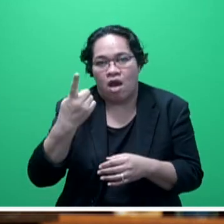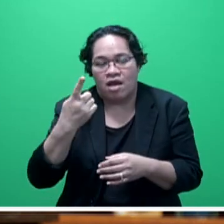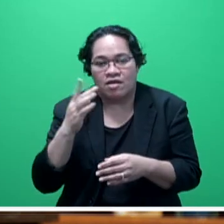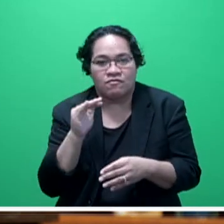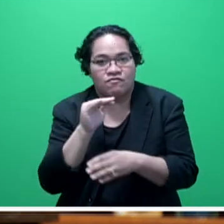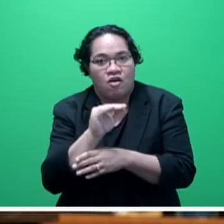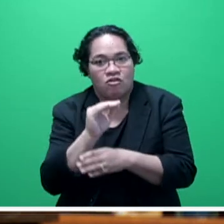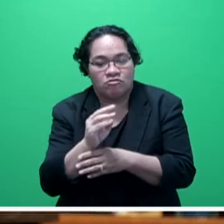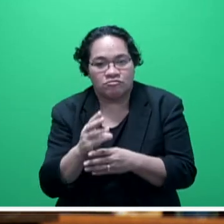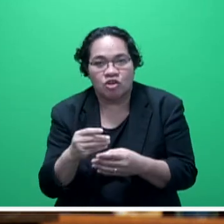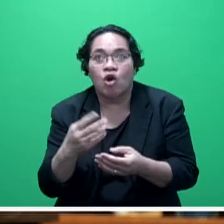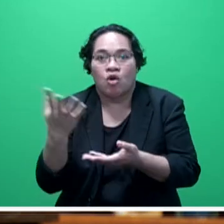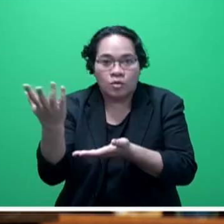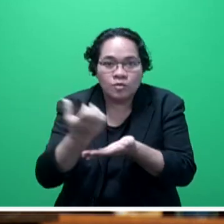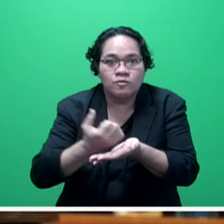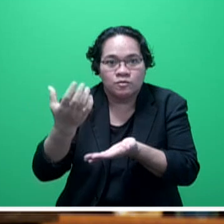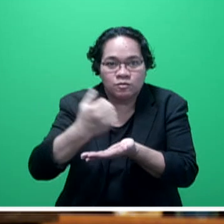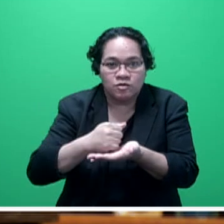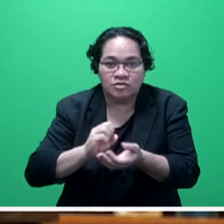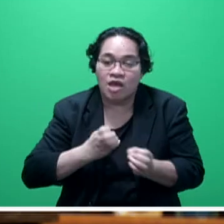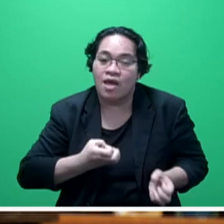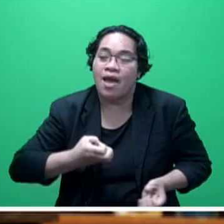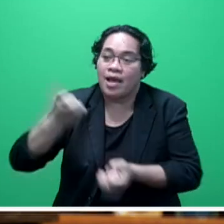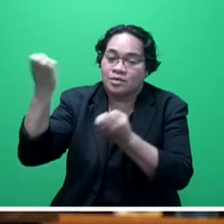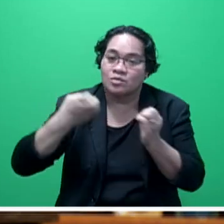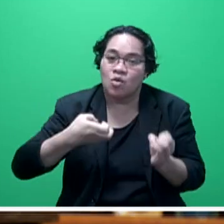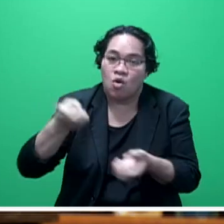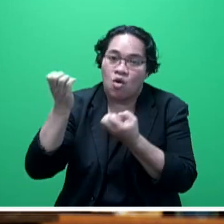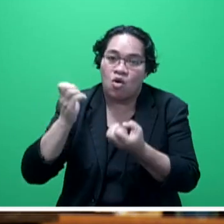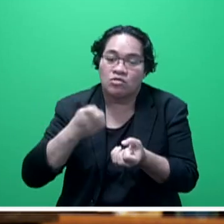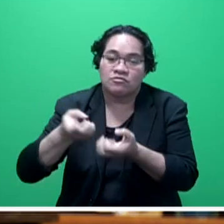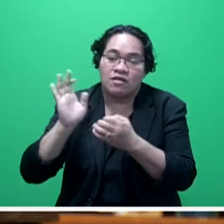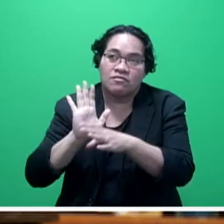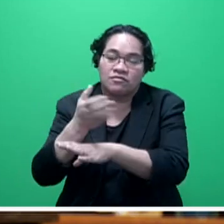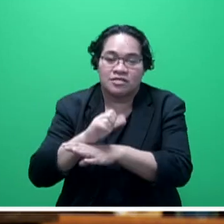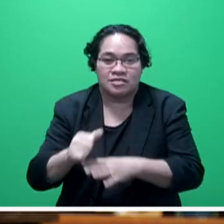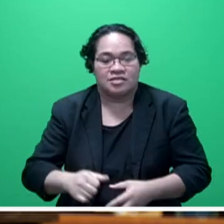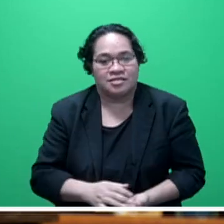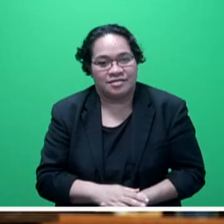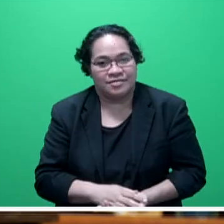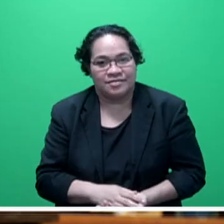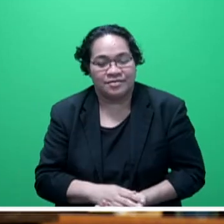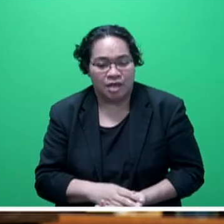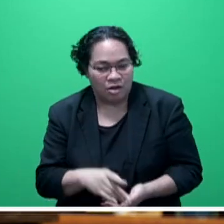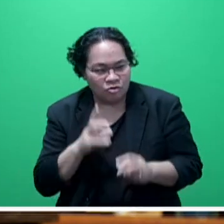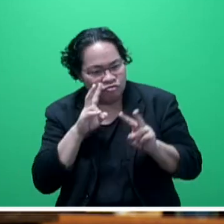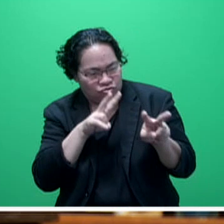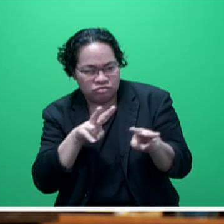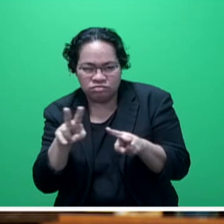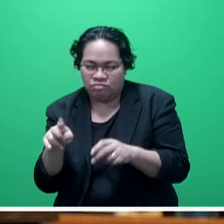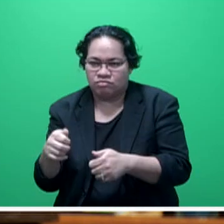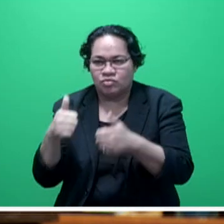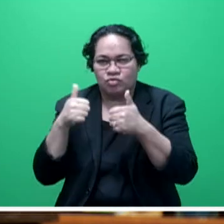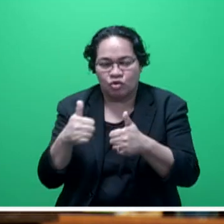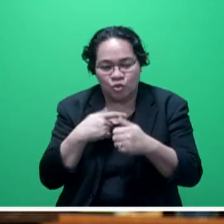earner, be a foreign reserve earner in years to come. The trend seems good, and we are